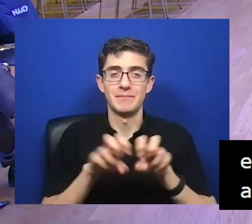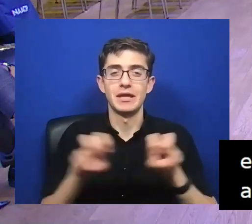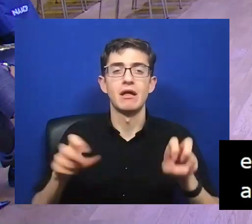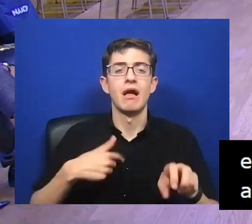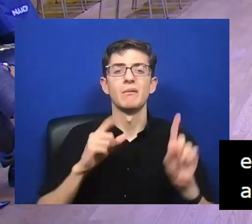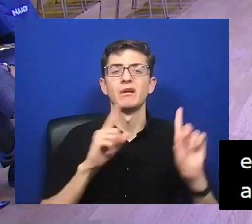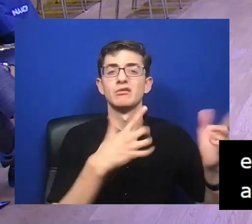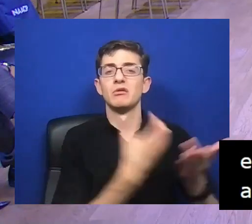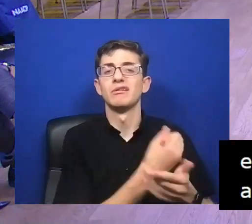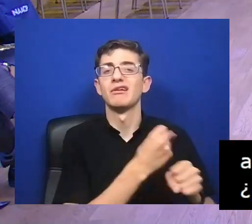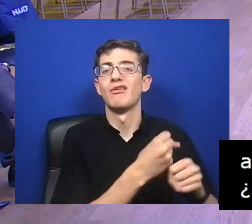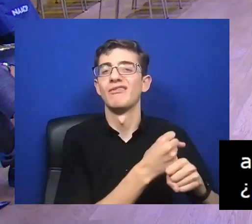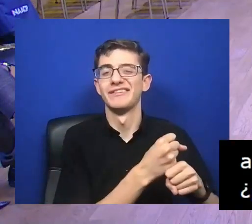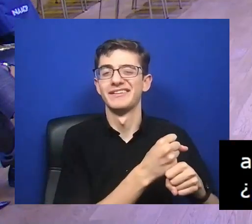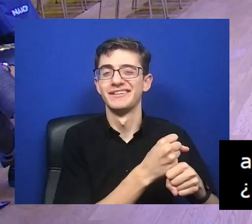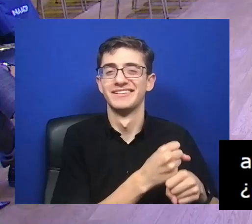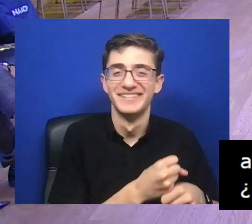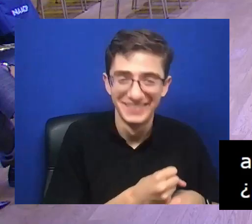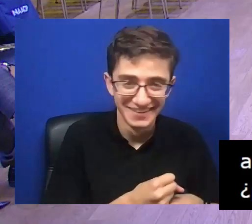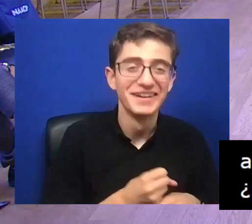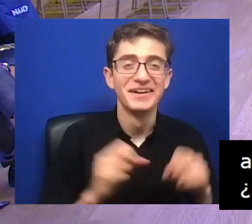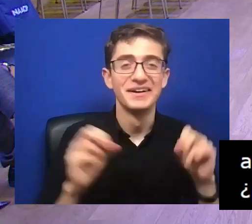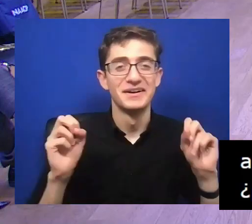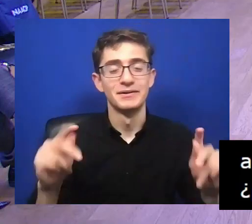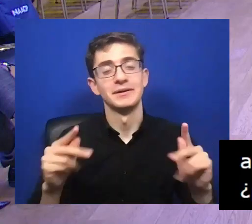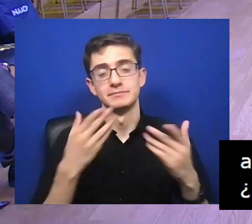right. Thank you, guys.